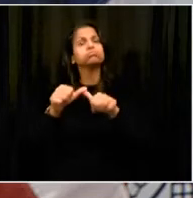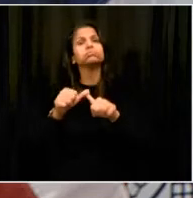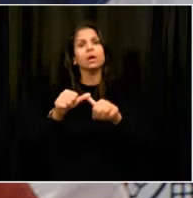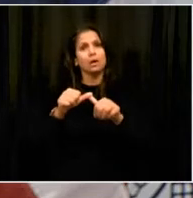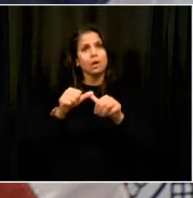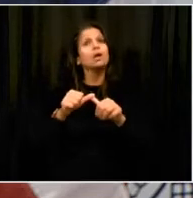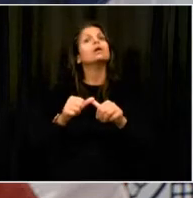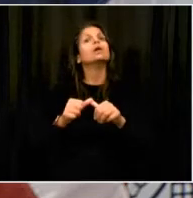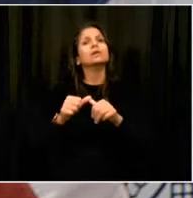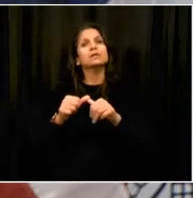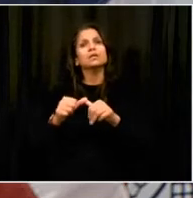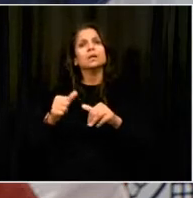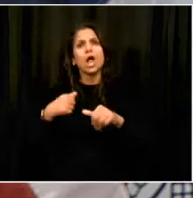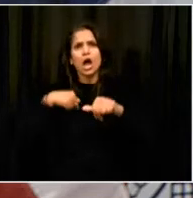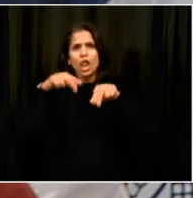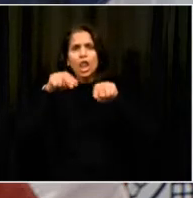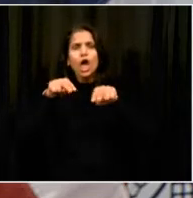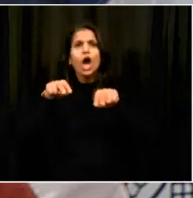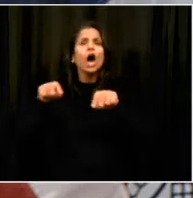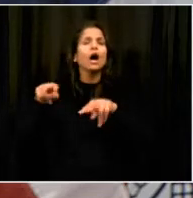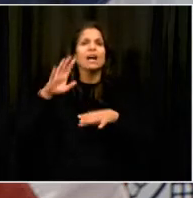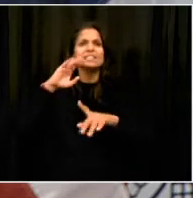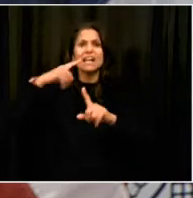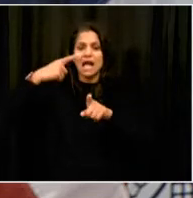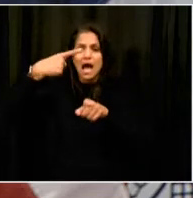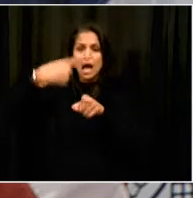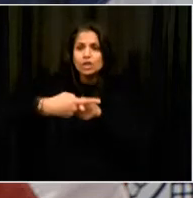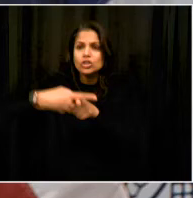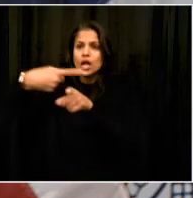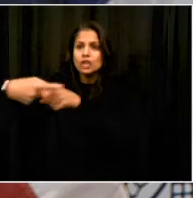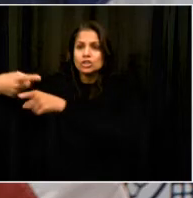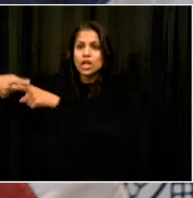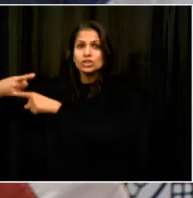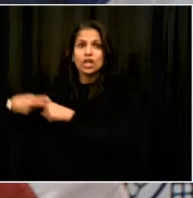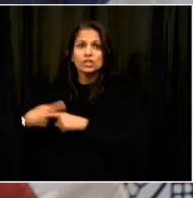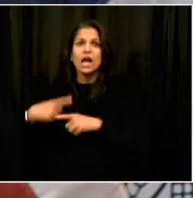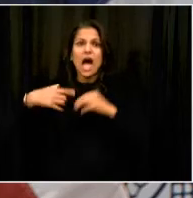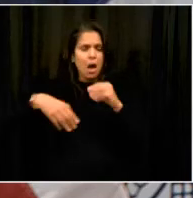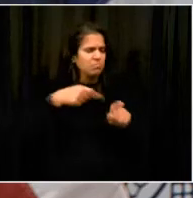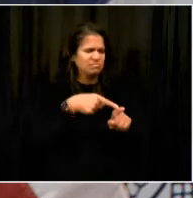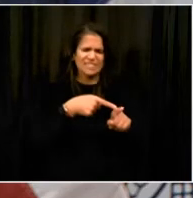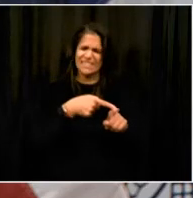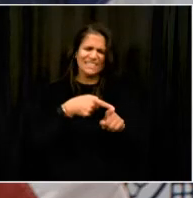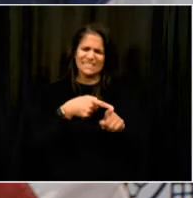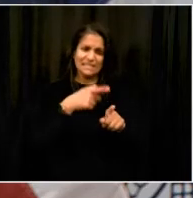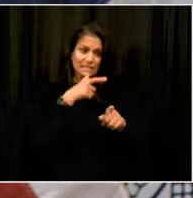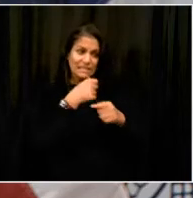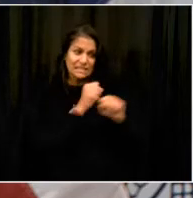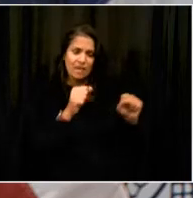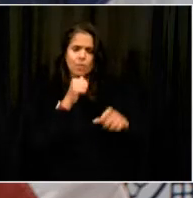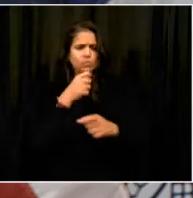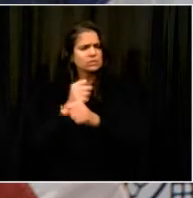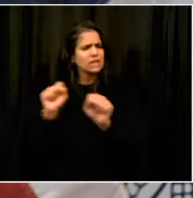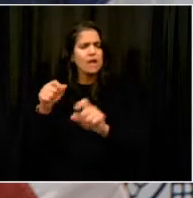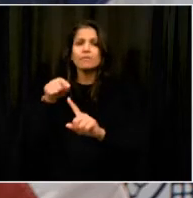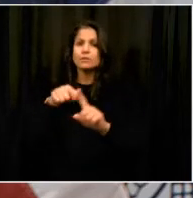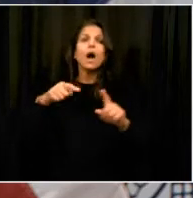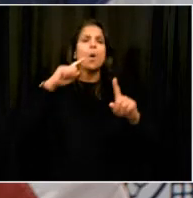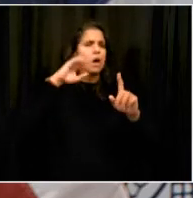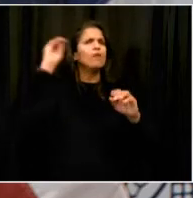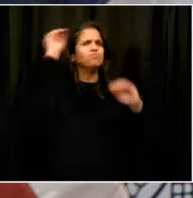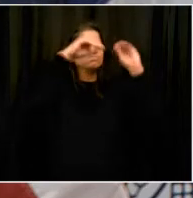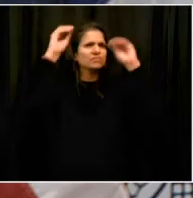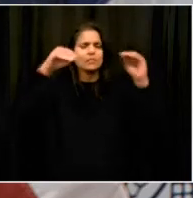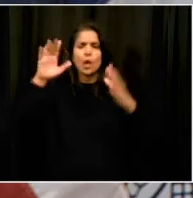and streets. All of that work will intensify as we start to recover next year and then beyond. I